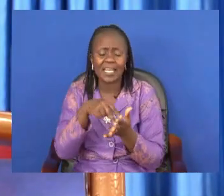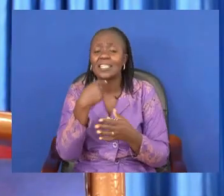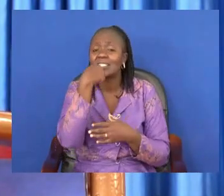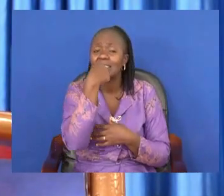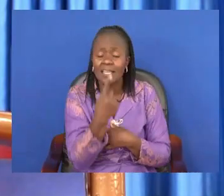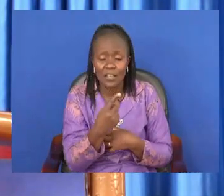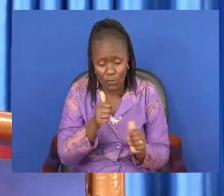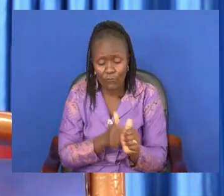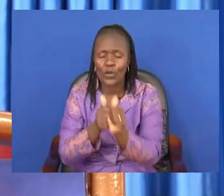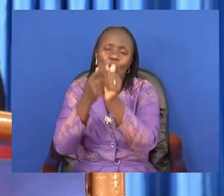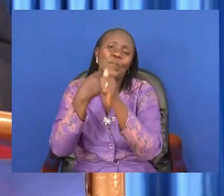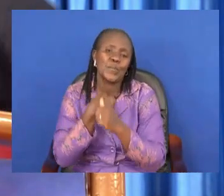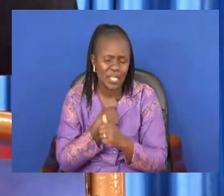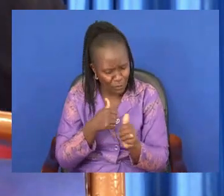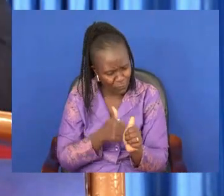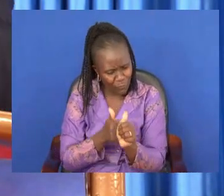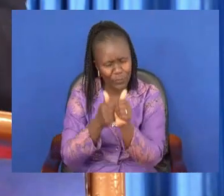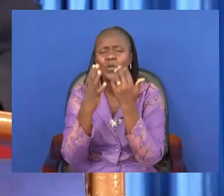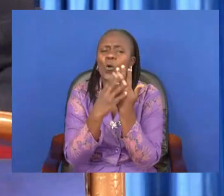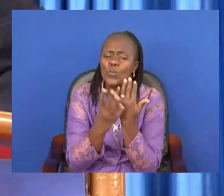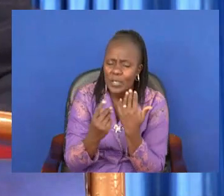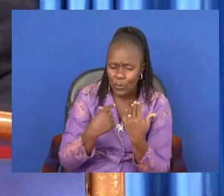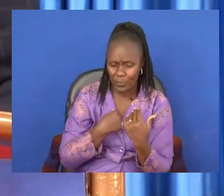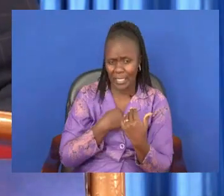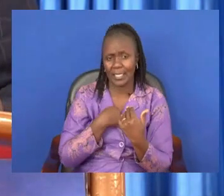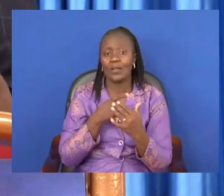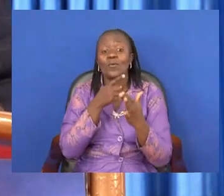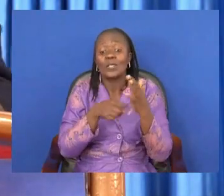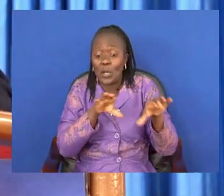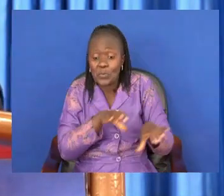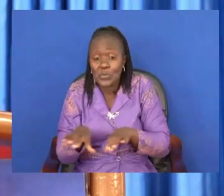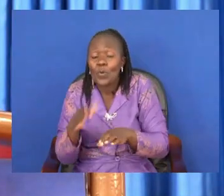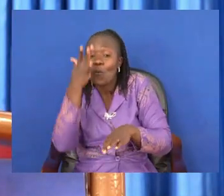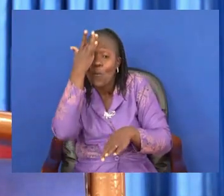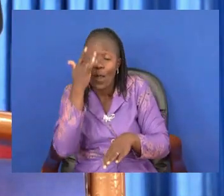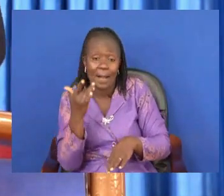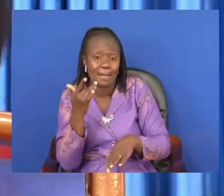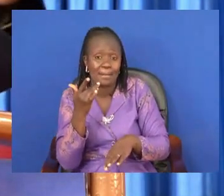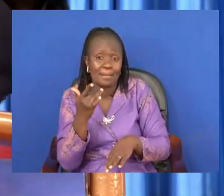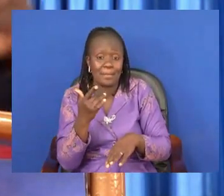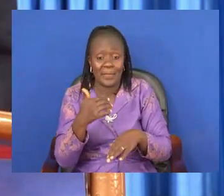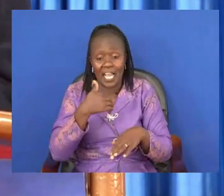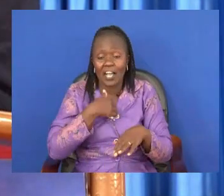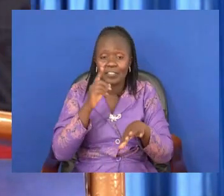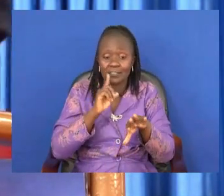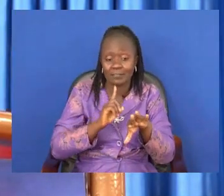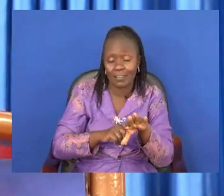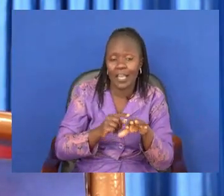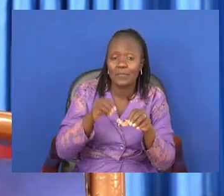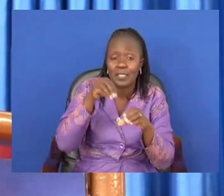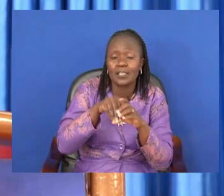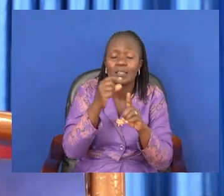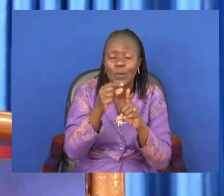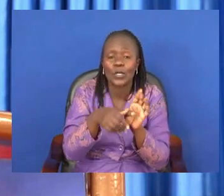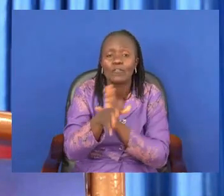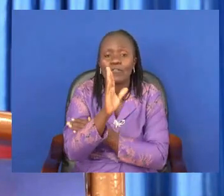say, follow me. Follow me, imitate me, copy what I'm doing. Why? Because I'm spending a lot of time in the word of God,